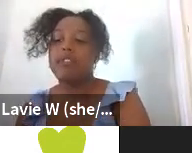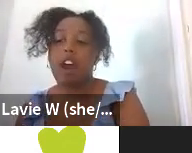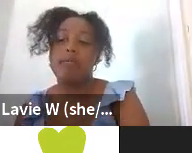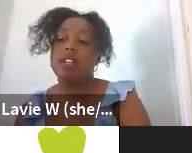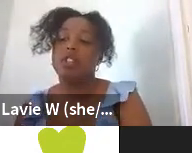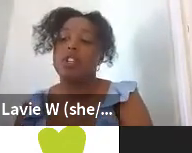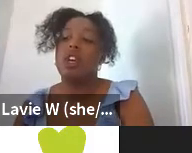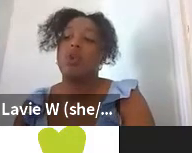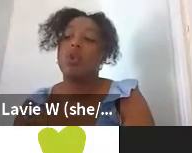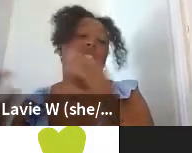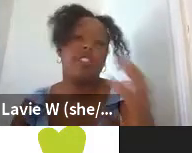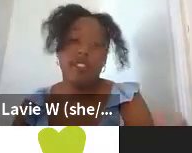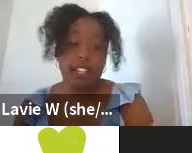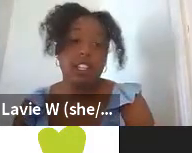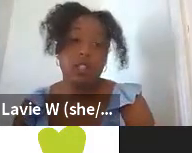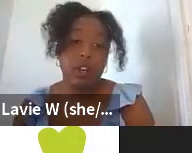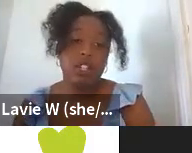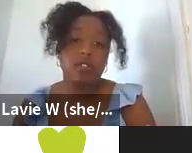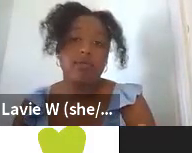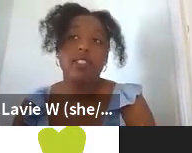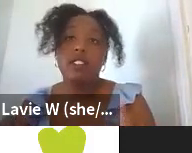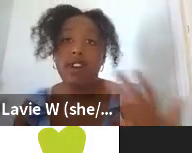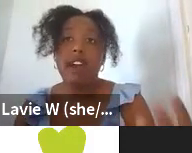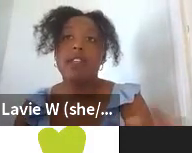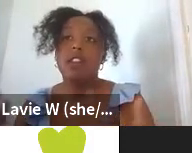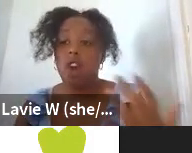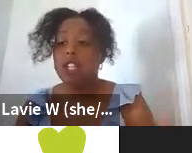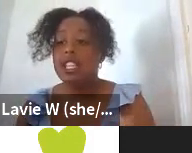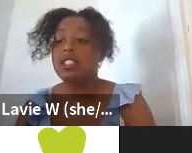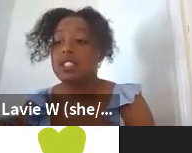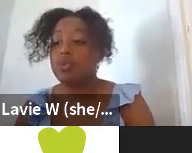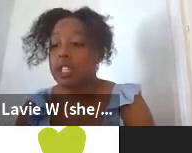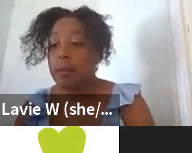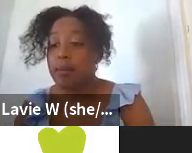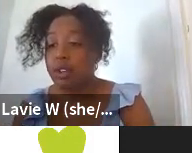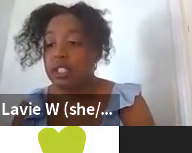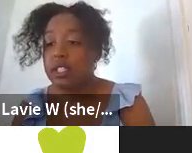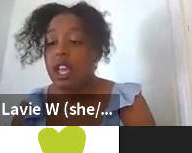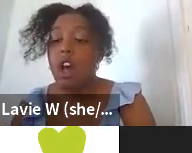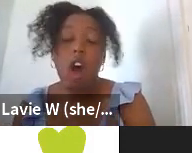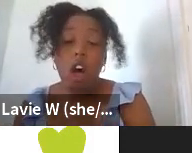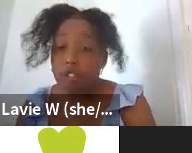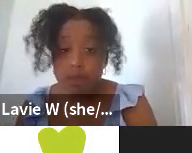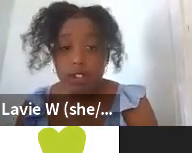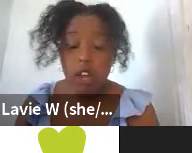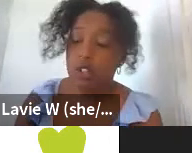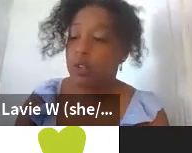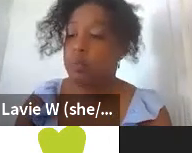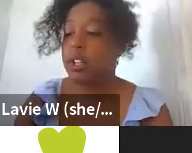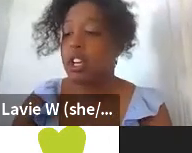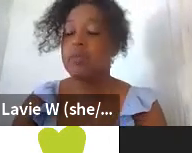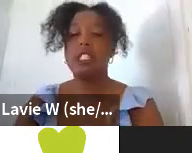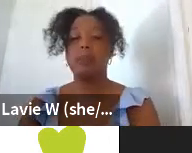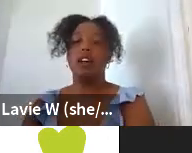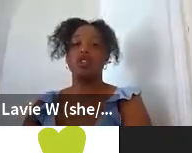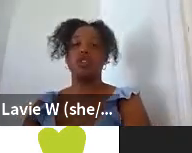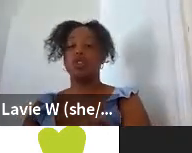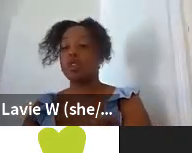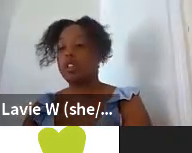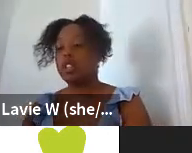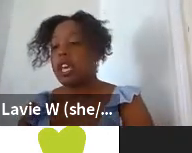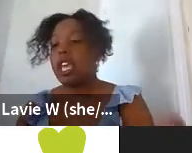the environment which they find expression. The environment, the context is really important. All forms of cultural production must